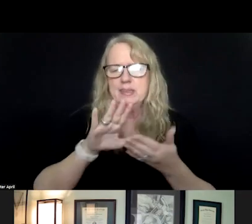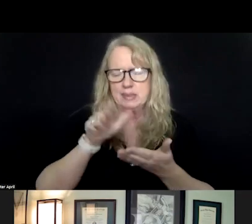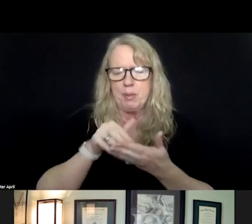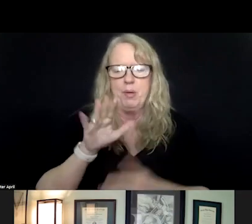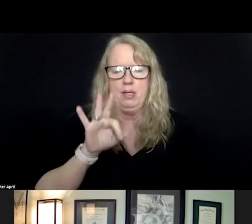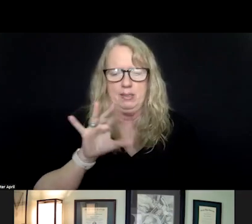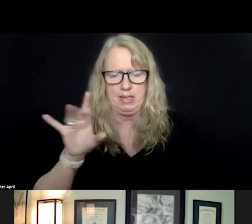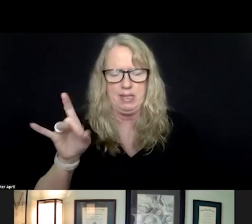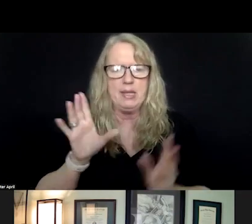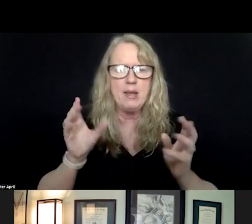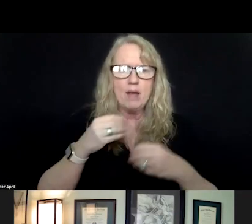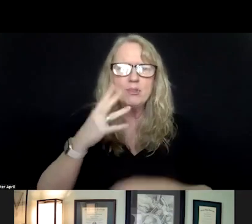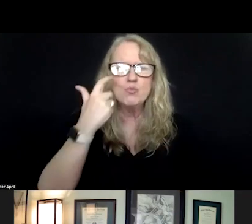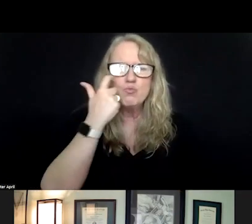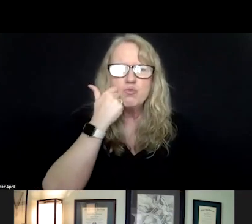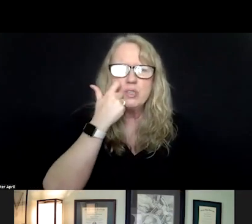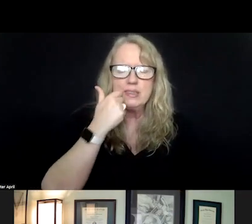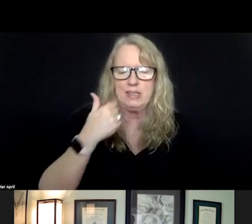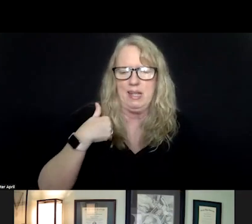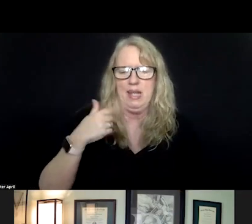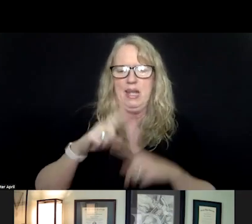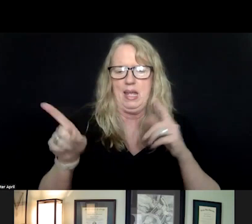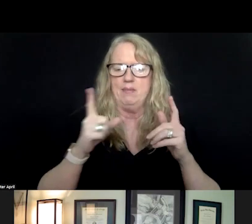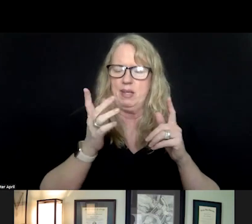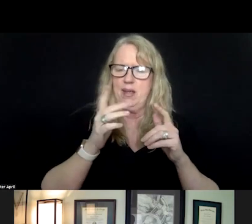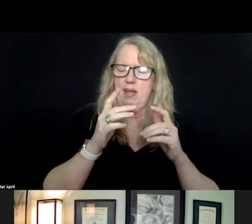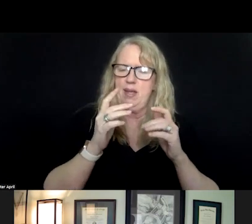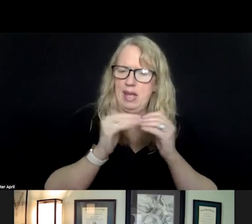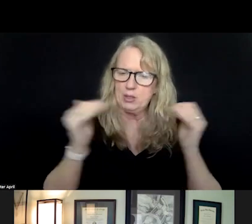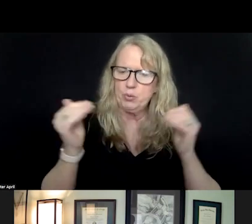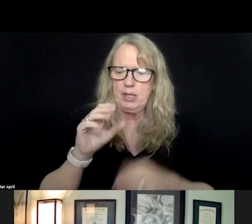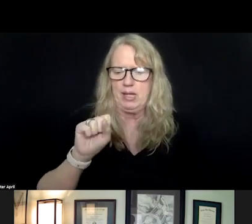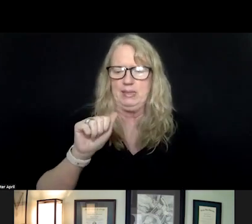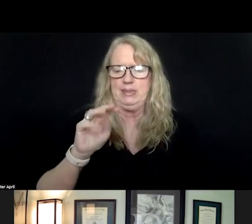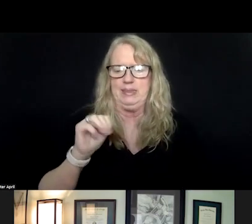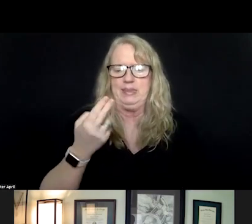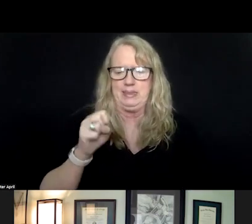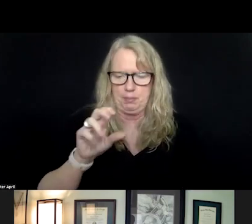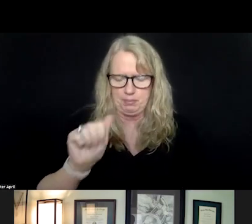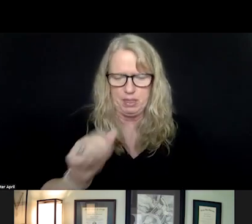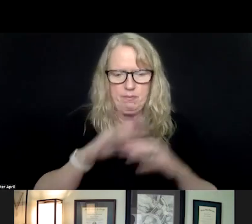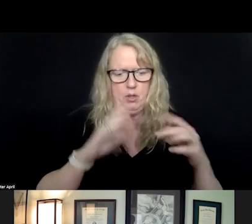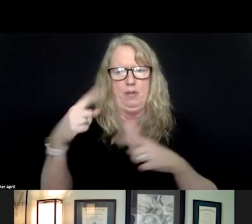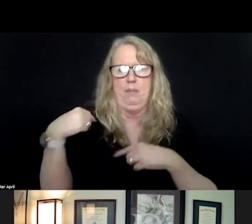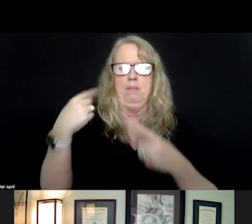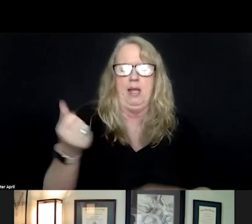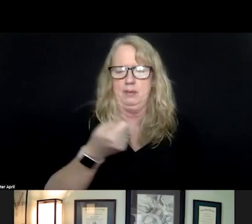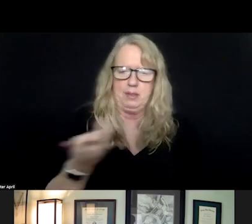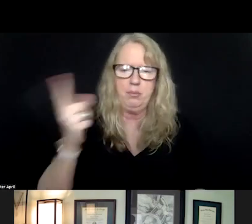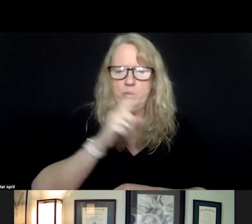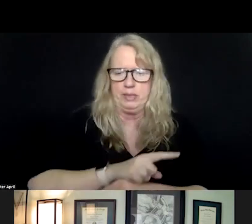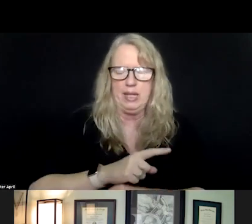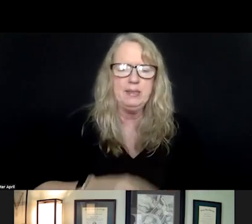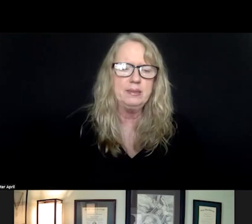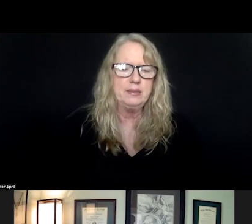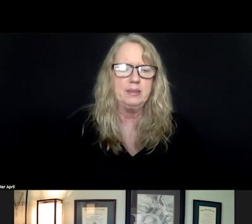988 office recently held an equity convening at SAMHSA headquarters over the past couple of days, which